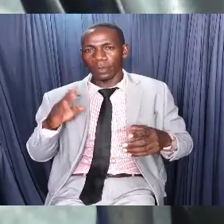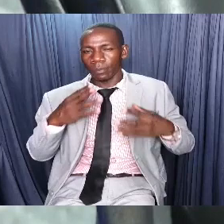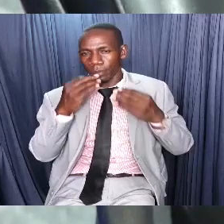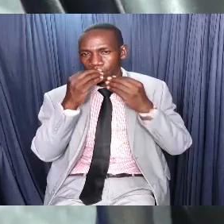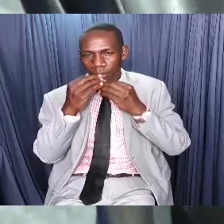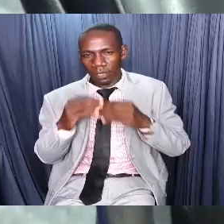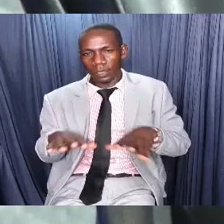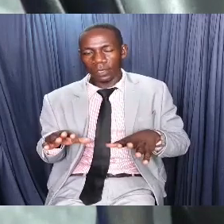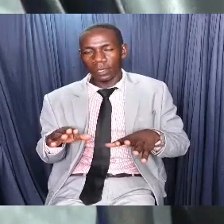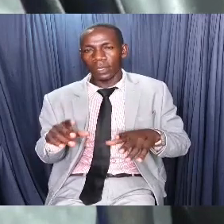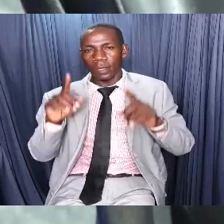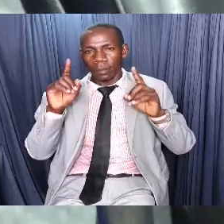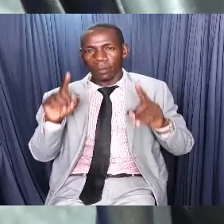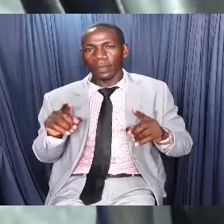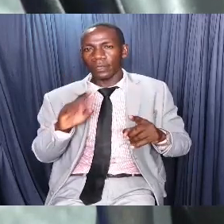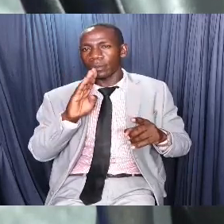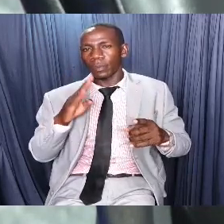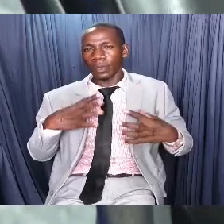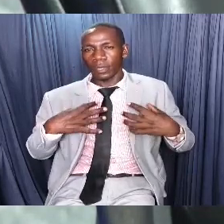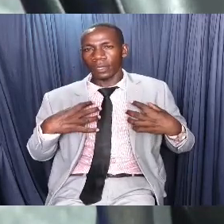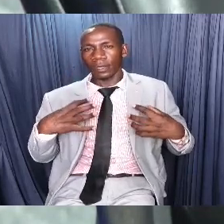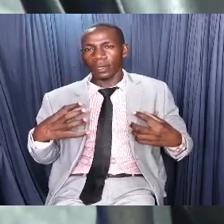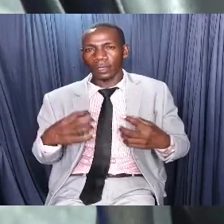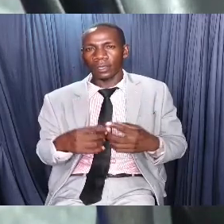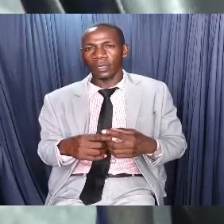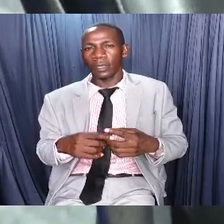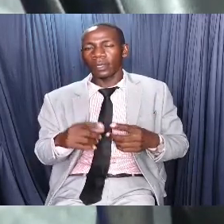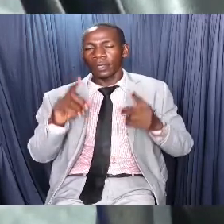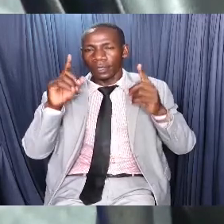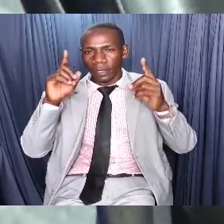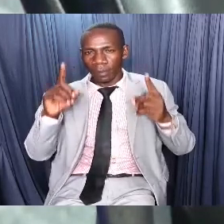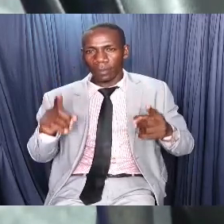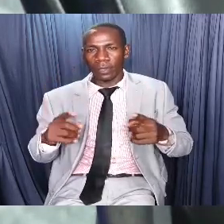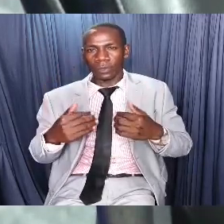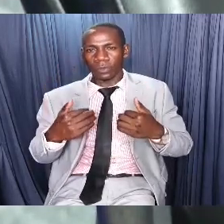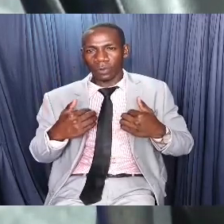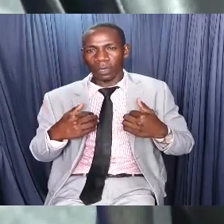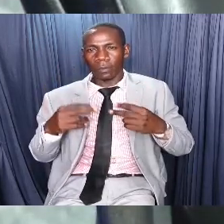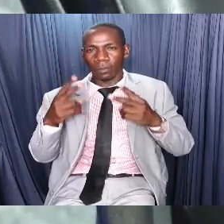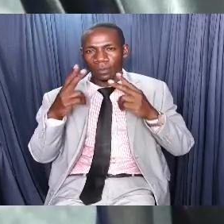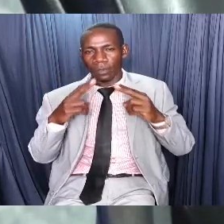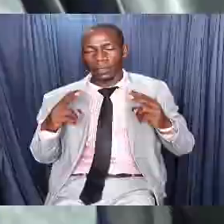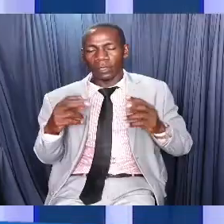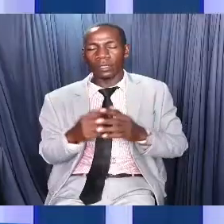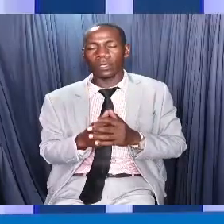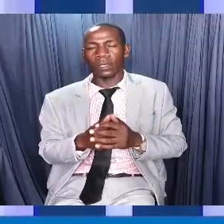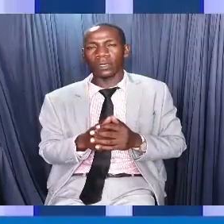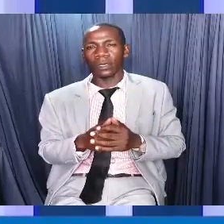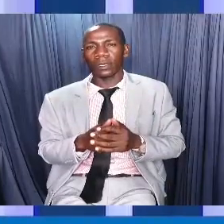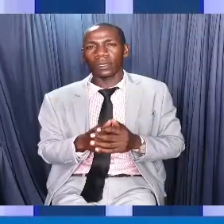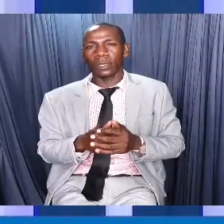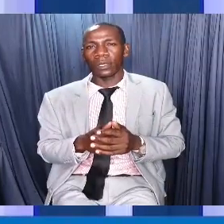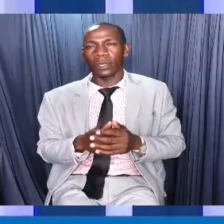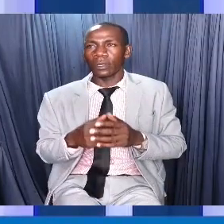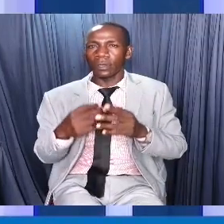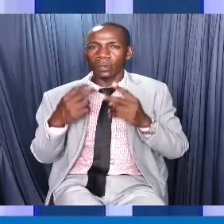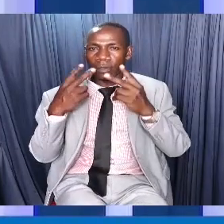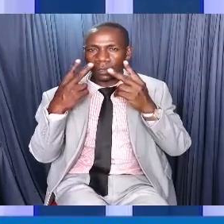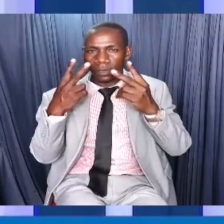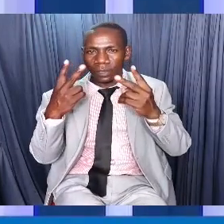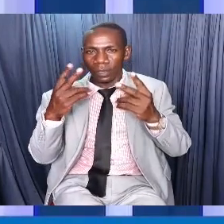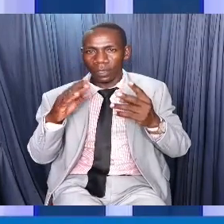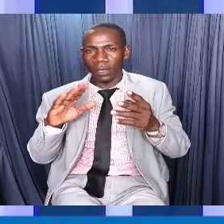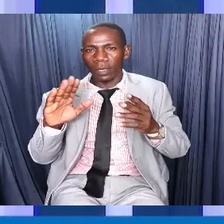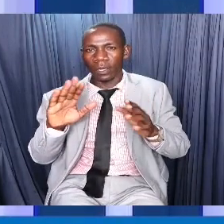to be blessed. Anaona ni haki aponywe. He's saying it's right for him to be healed. Anaona ni haki apate amani. And it's right to get peace. Huko ametazama matendo